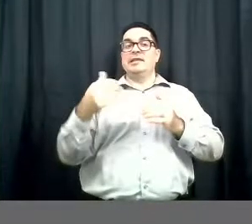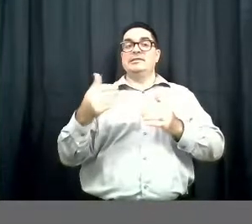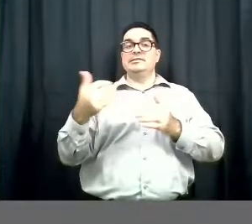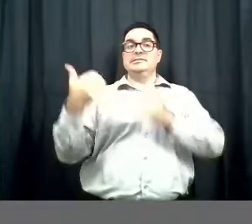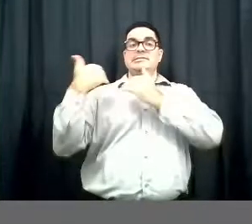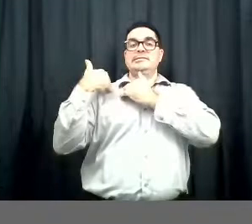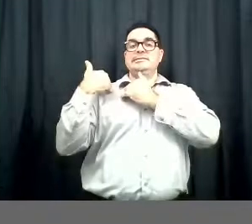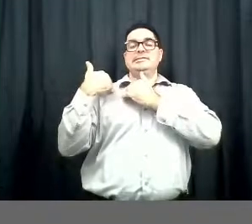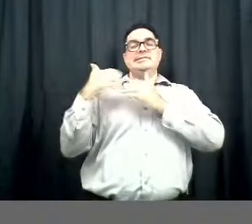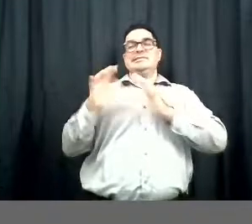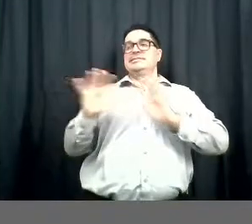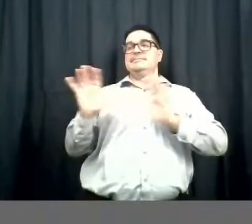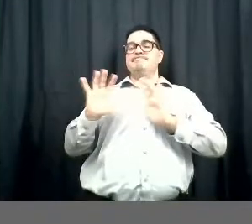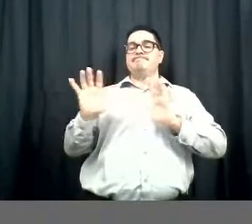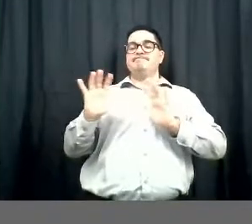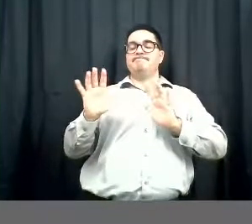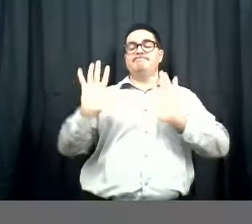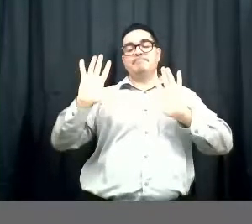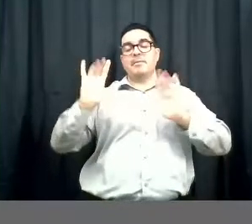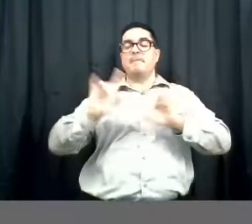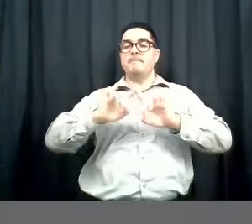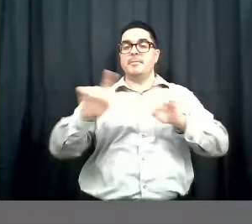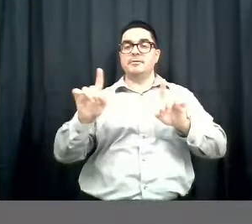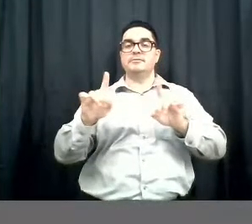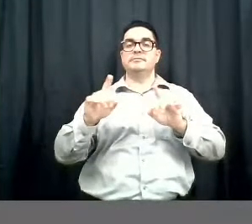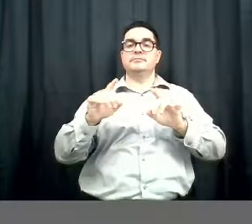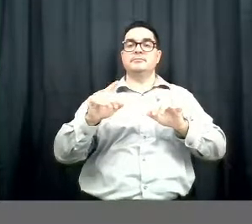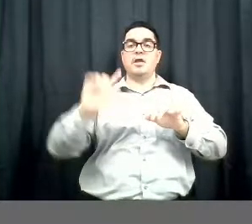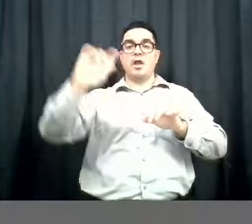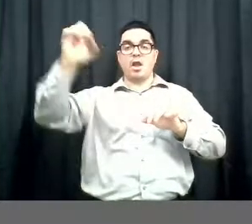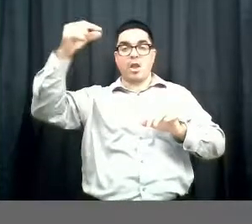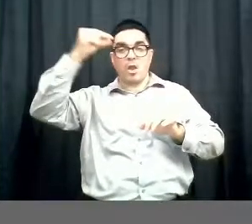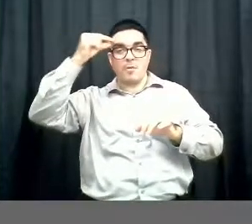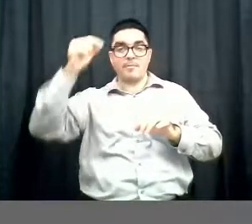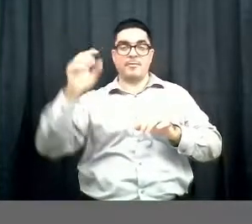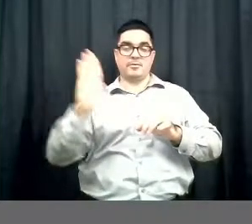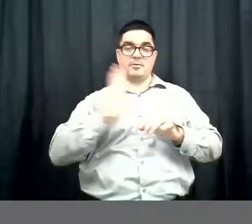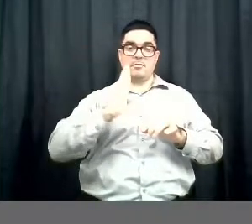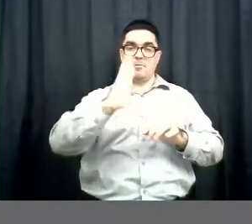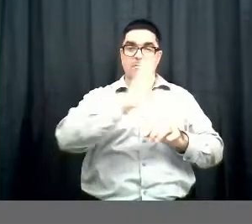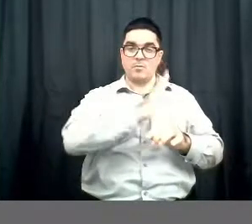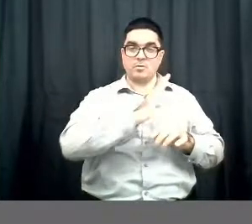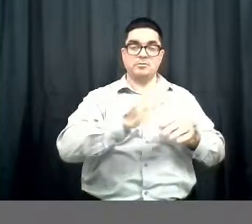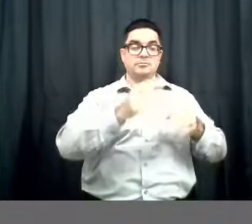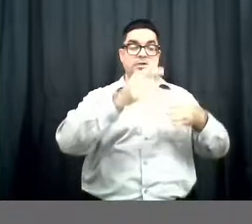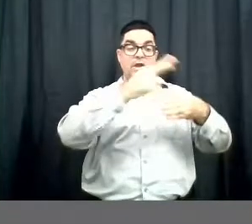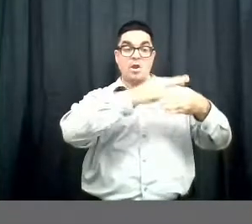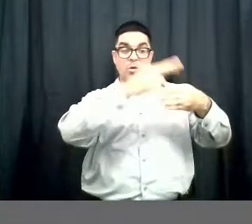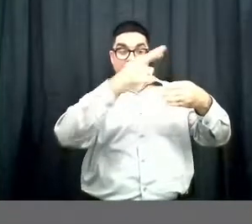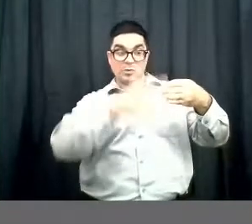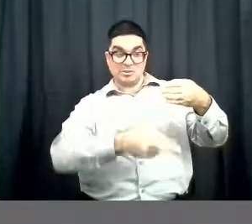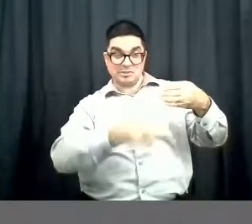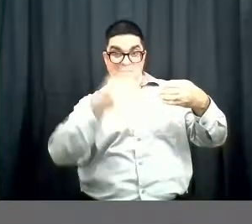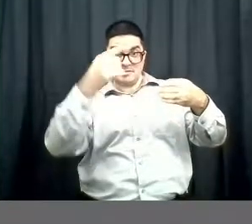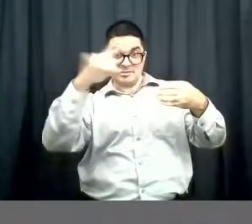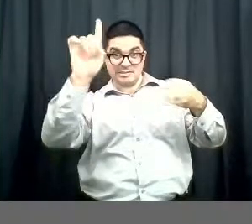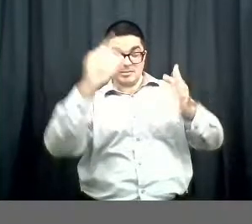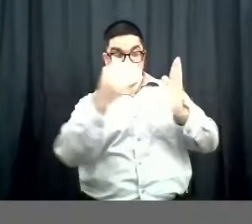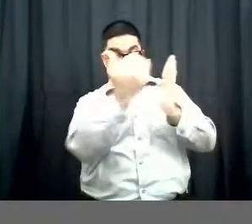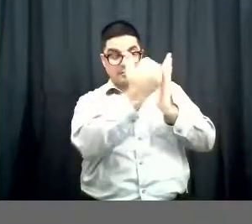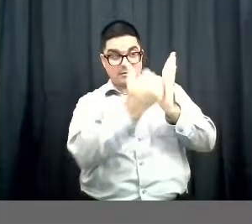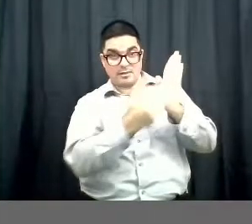people, both in the board, the government, to enable the results that I'm showing you on this page alone, not to mention others,